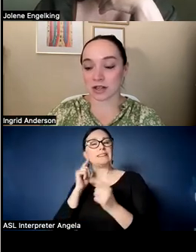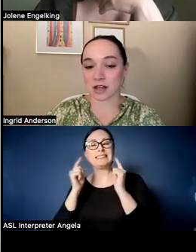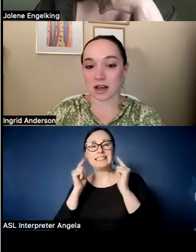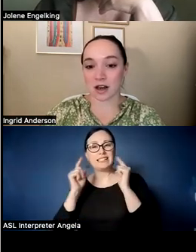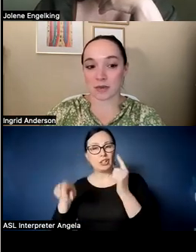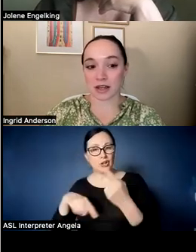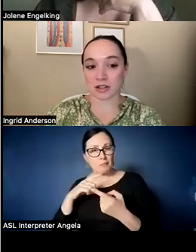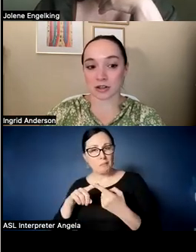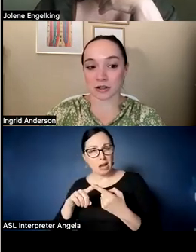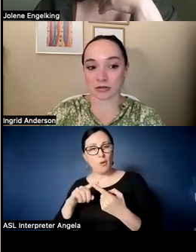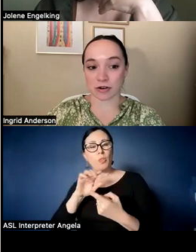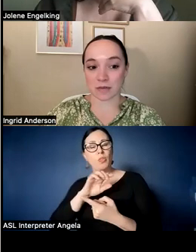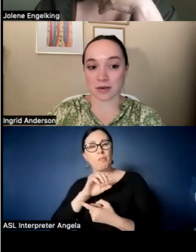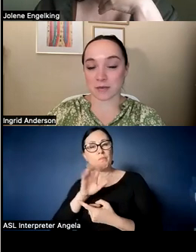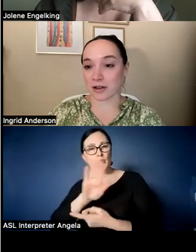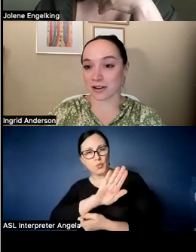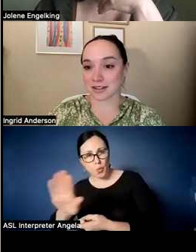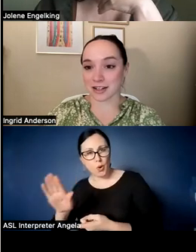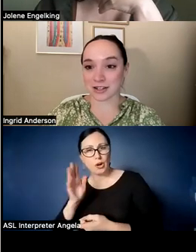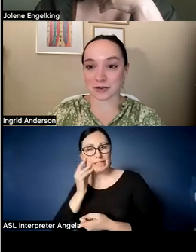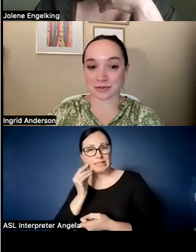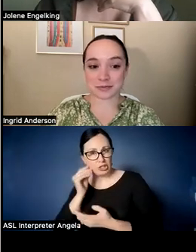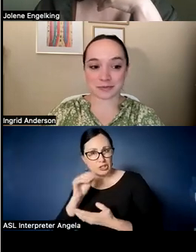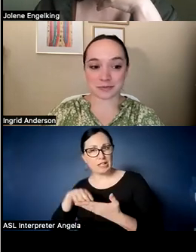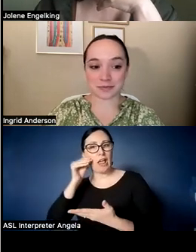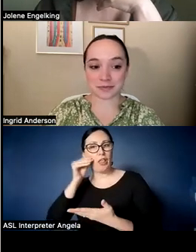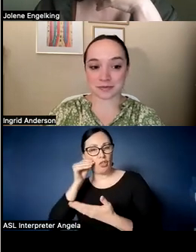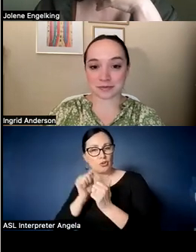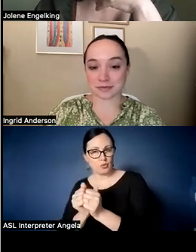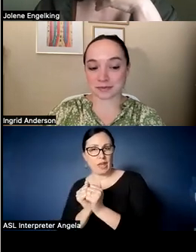you, and to learn from them alongside you.